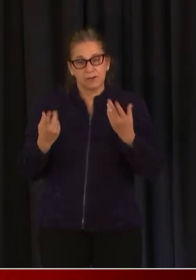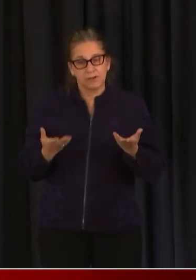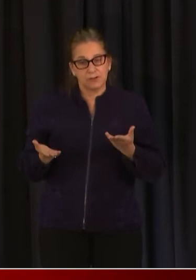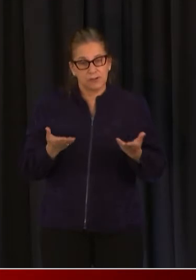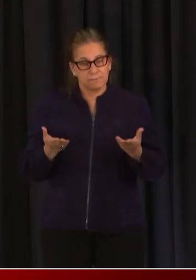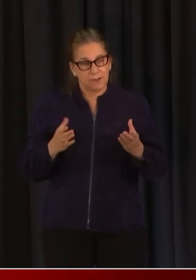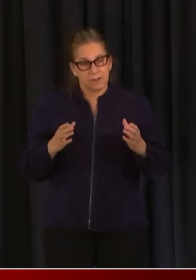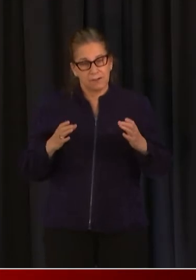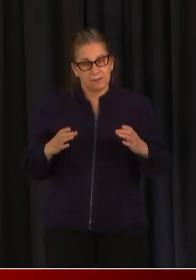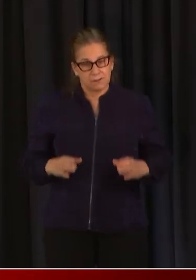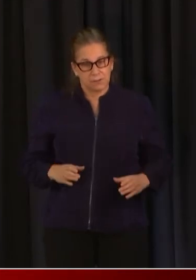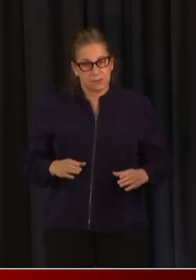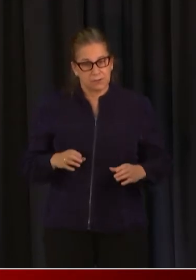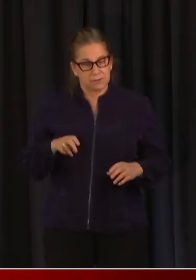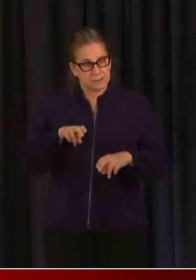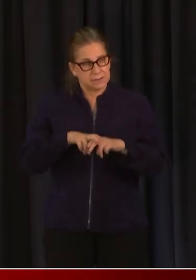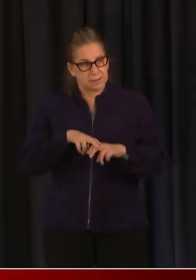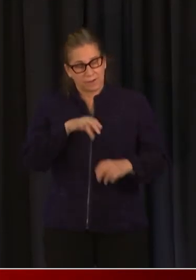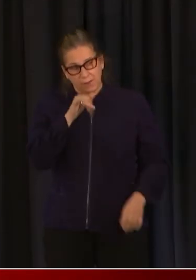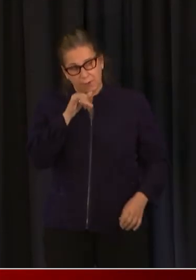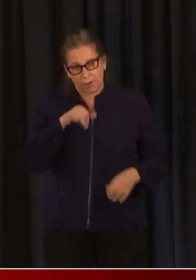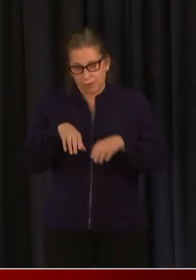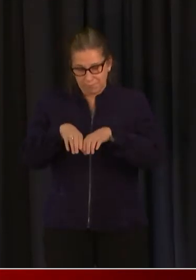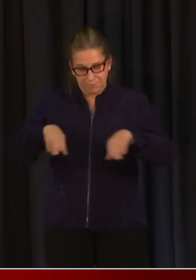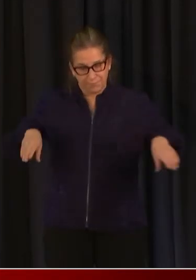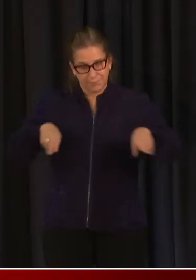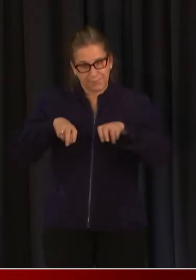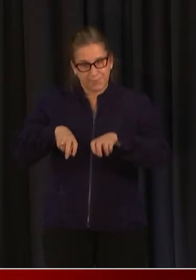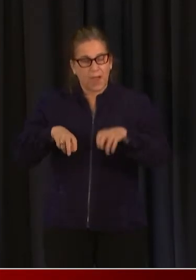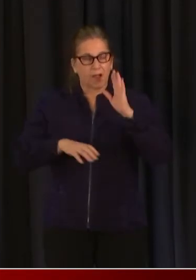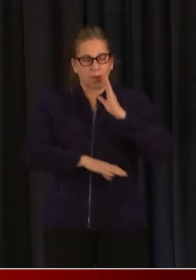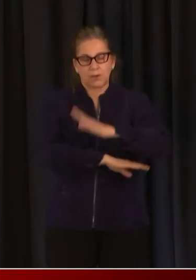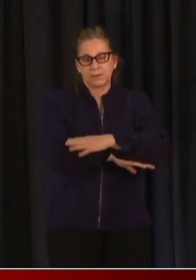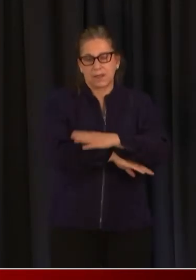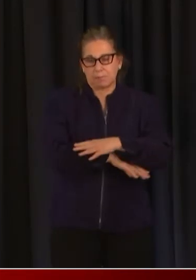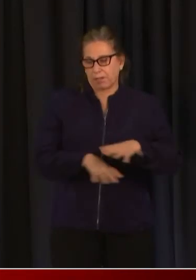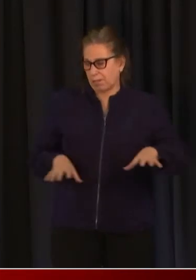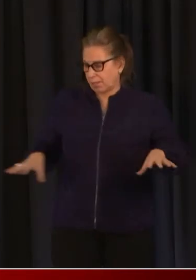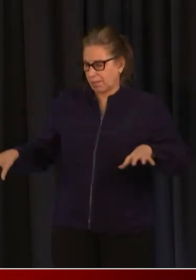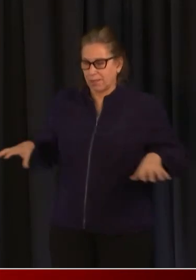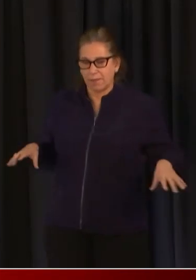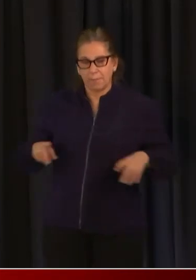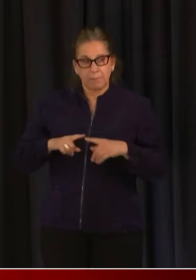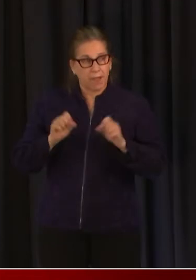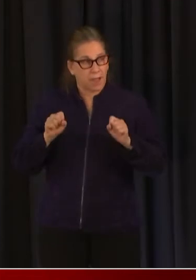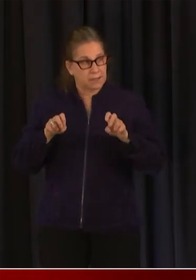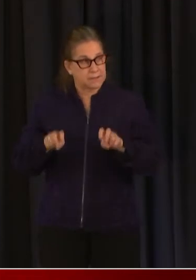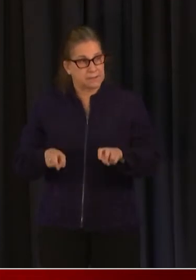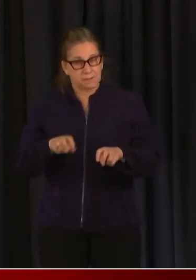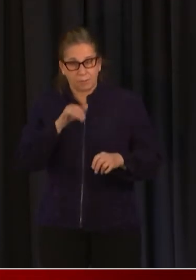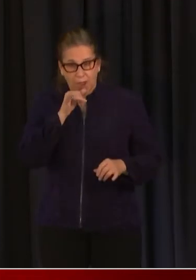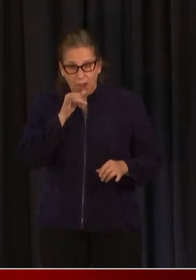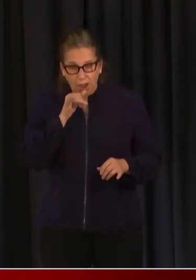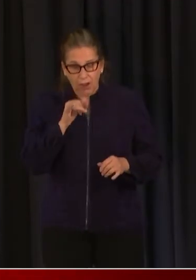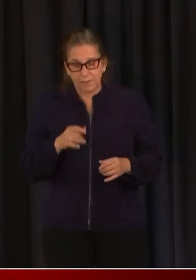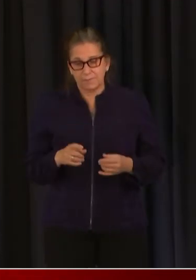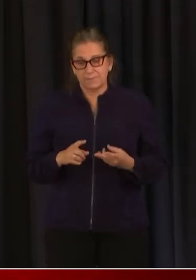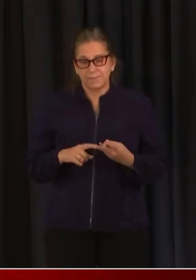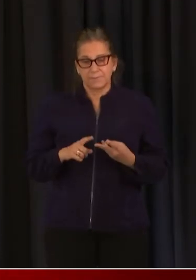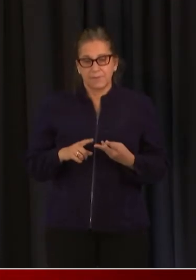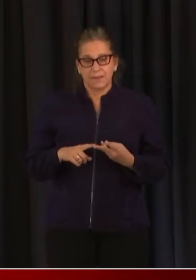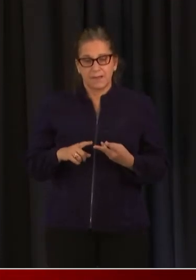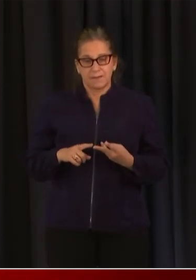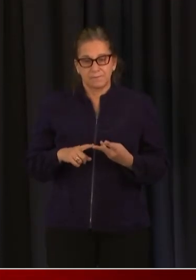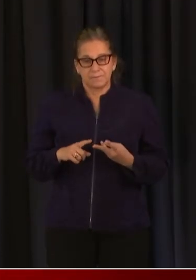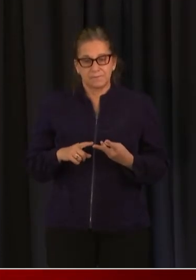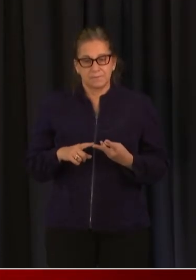serve customers seated at the bar was something that was mentioned as being considered, and also reducing the setback from